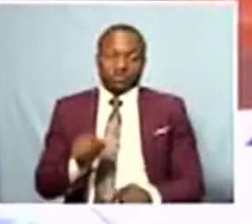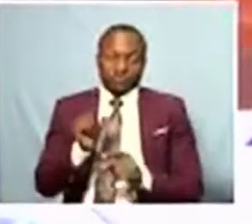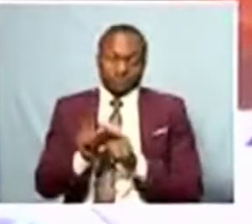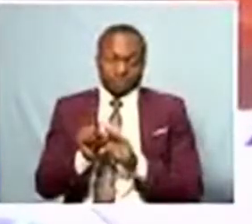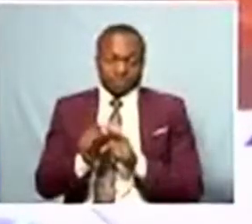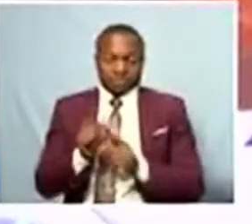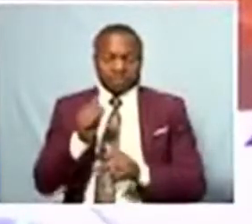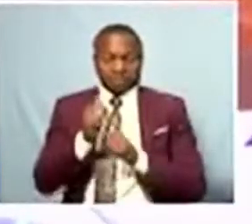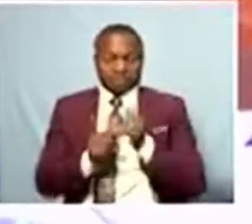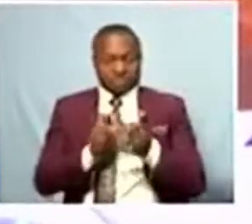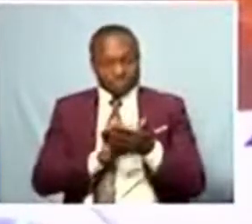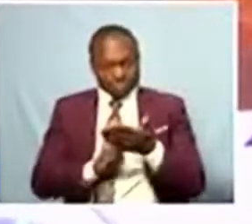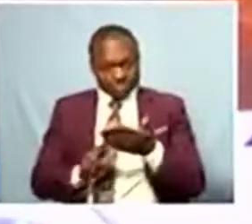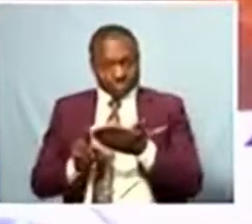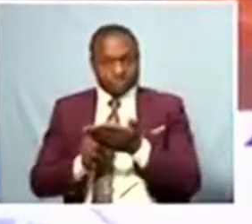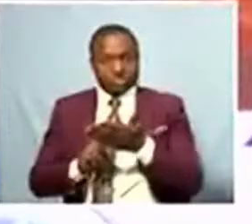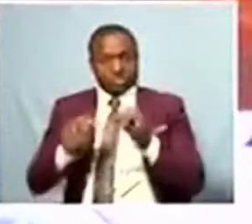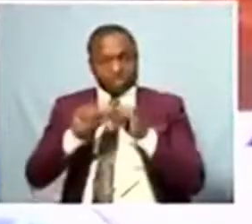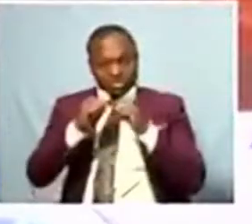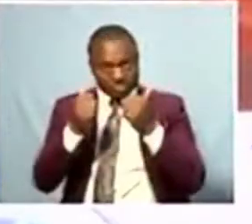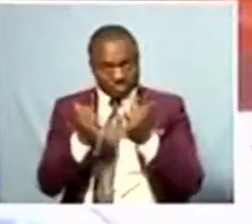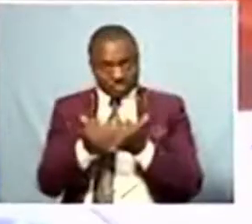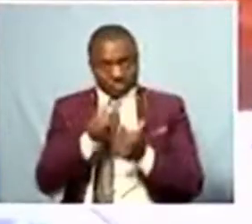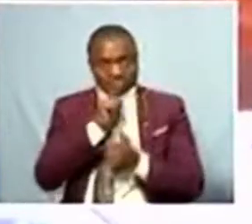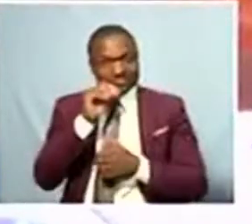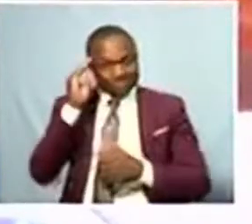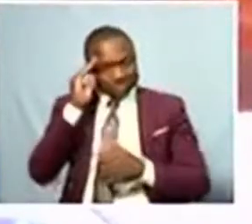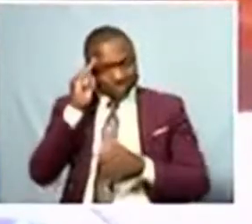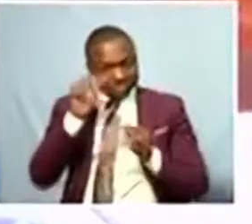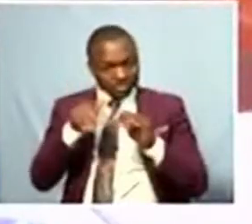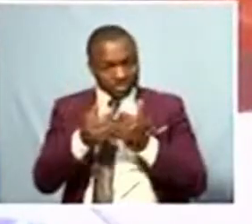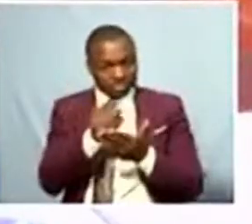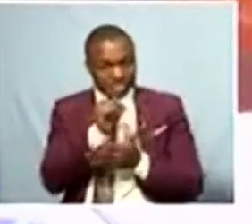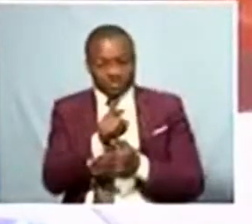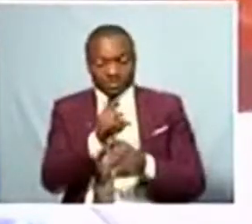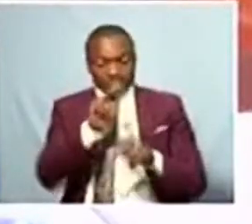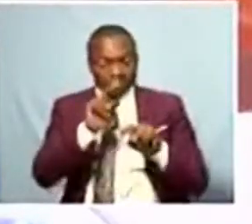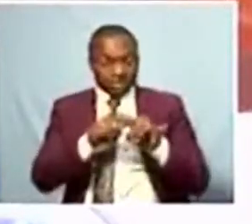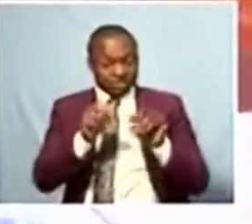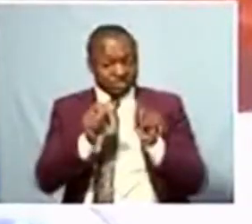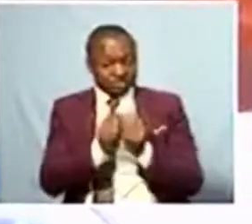reads the association, I don't know how that sits with you.